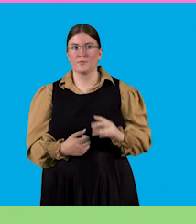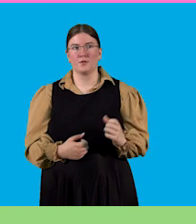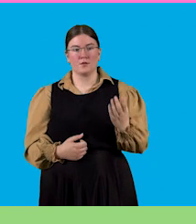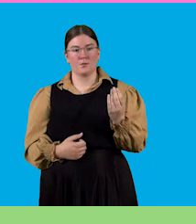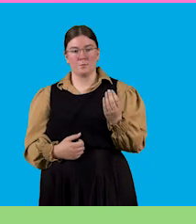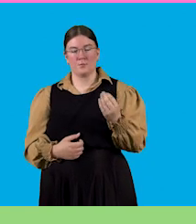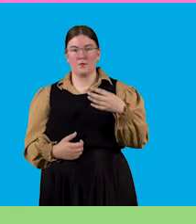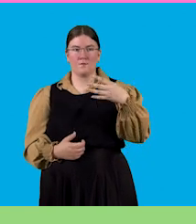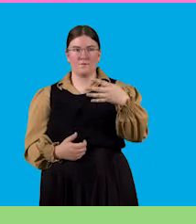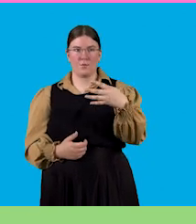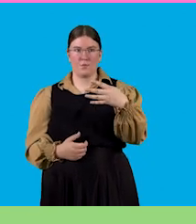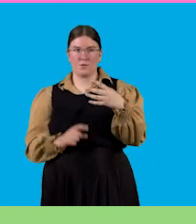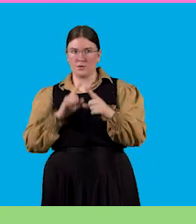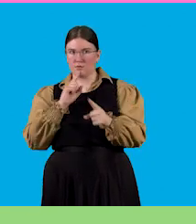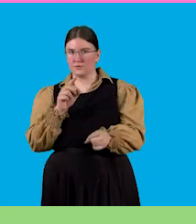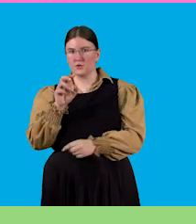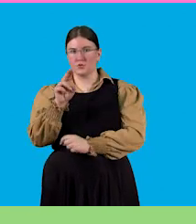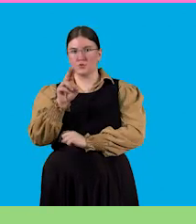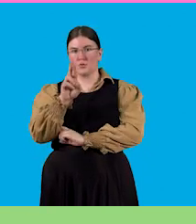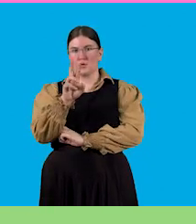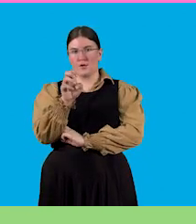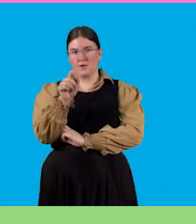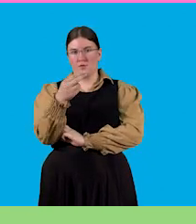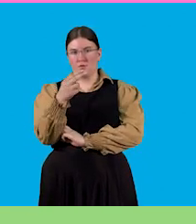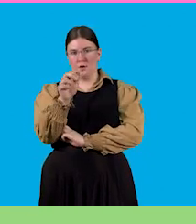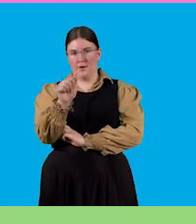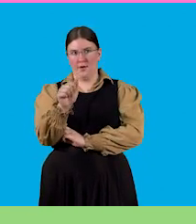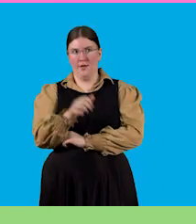So for number 4, the answer is urethra.